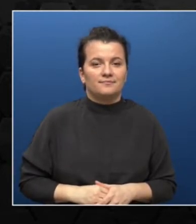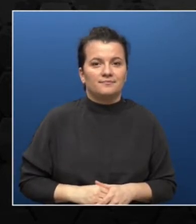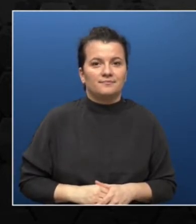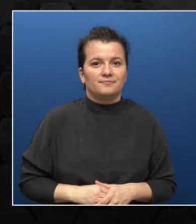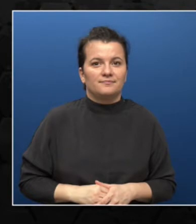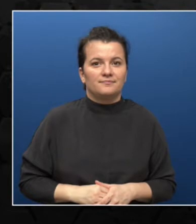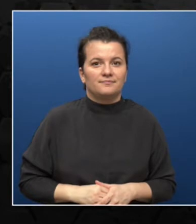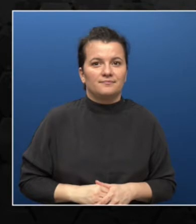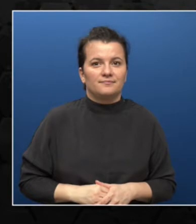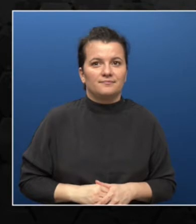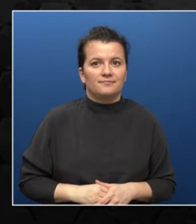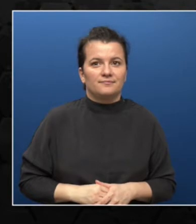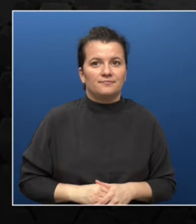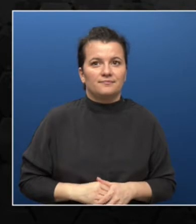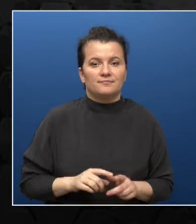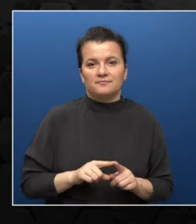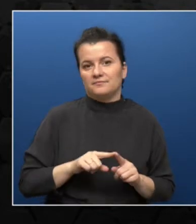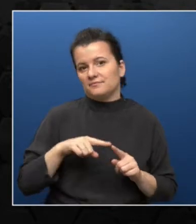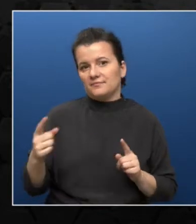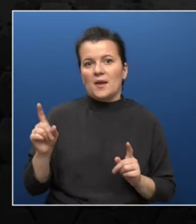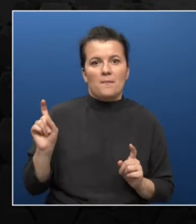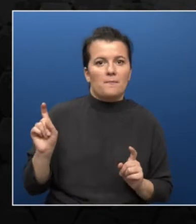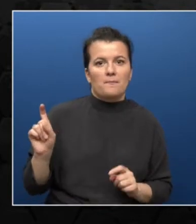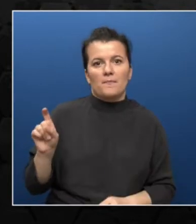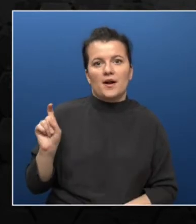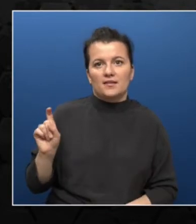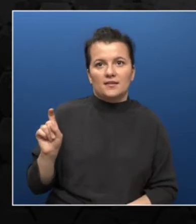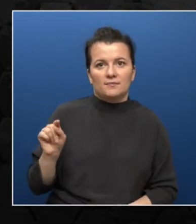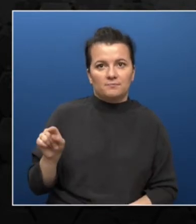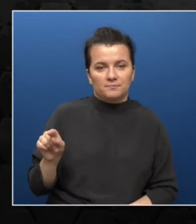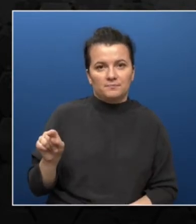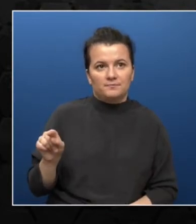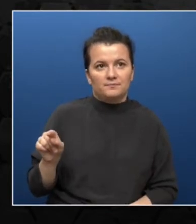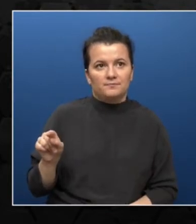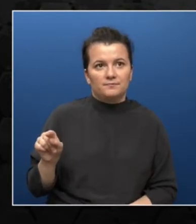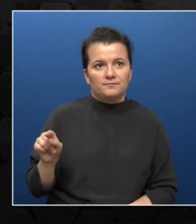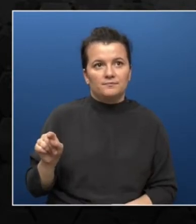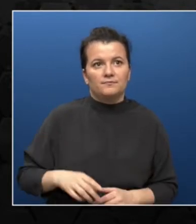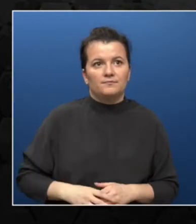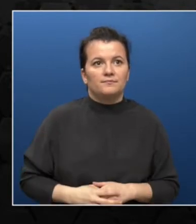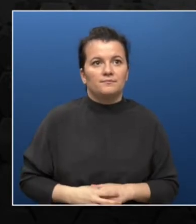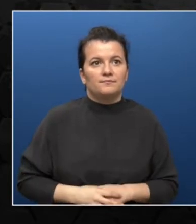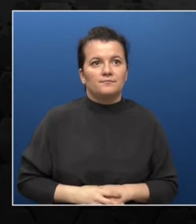And then we have our button that's gonna trigger all the our like